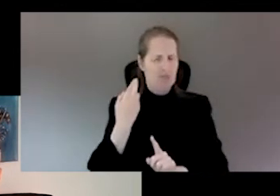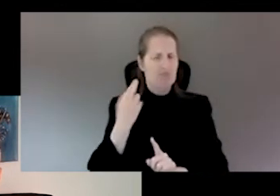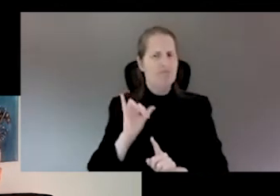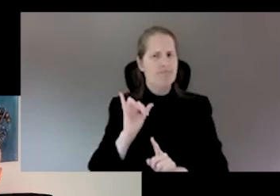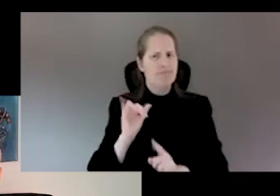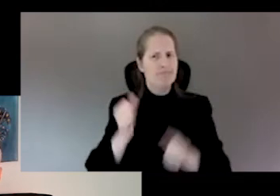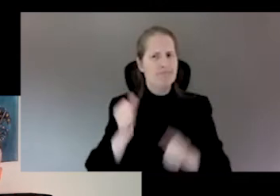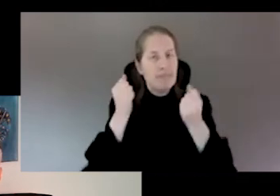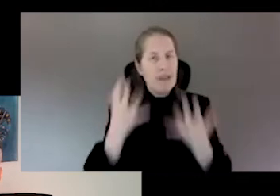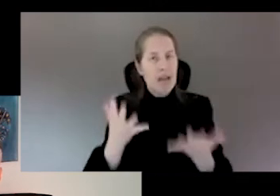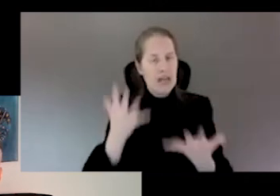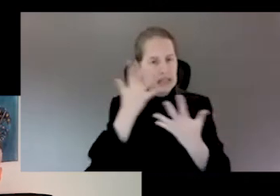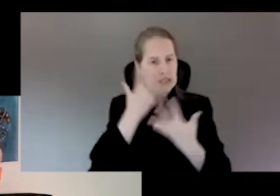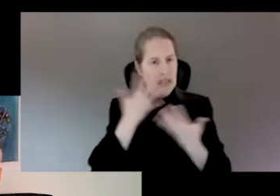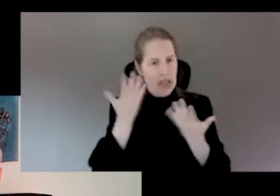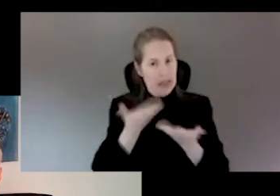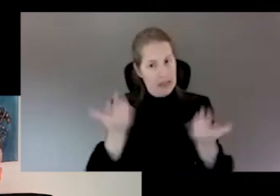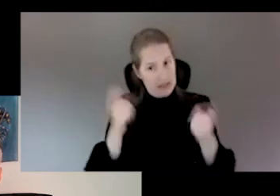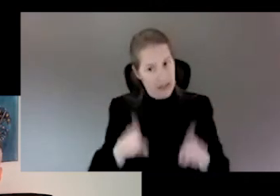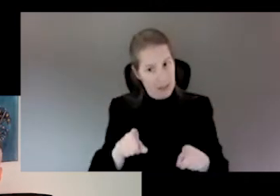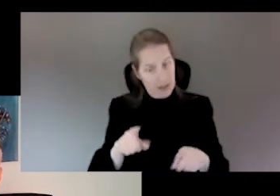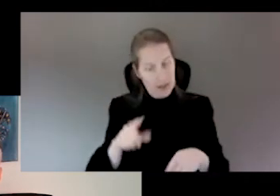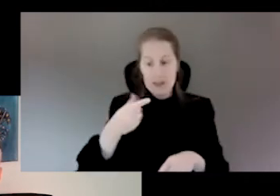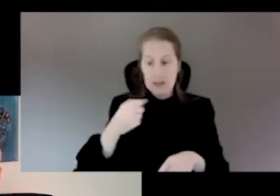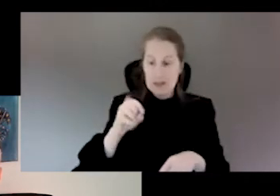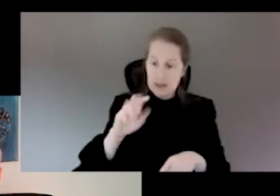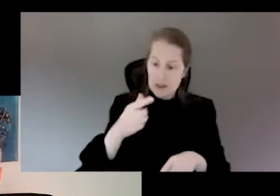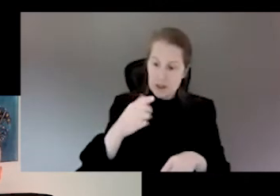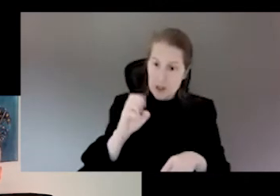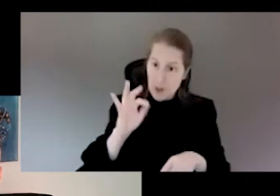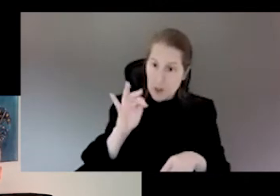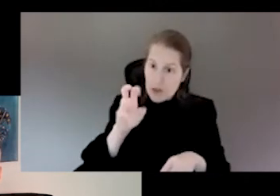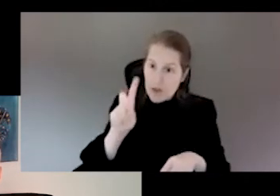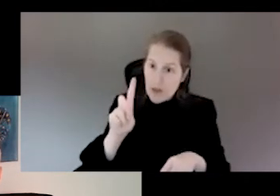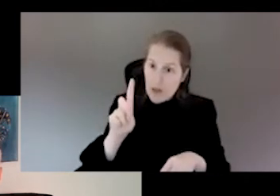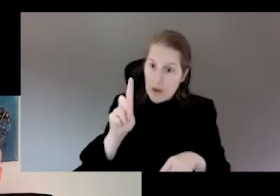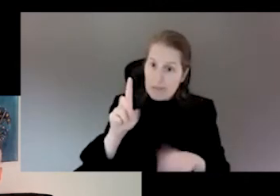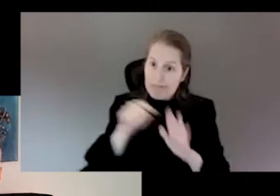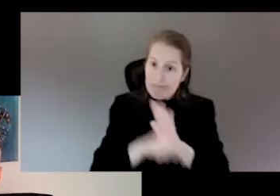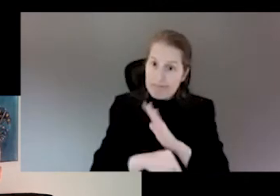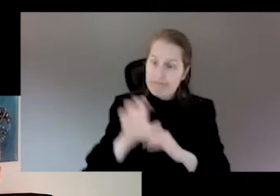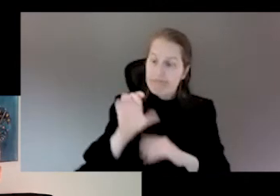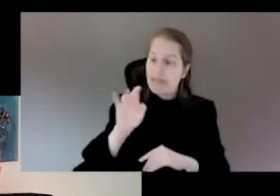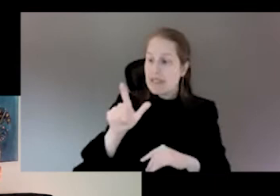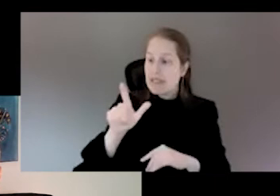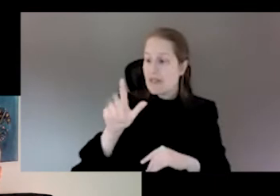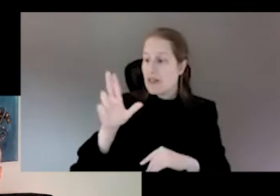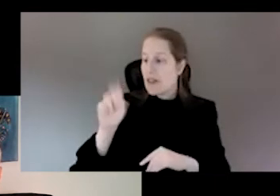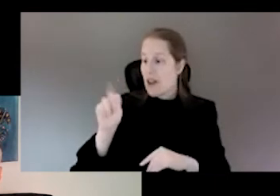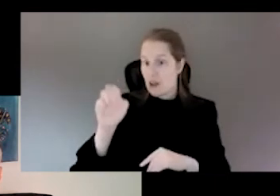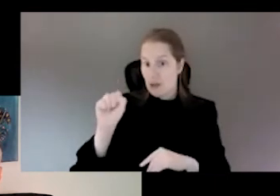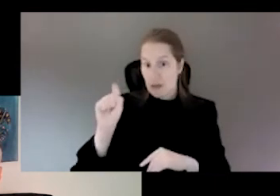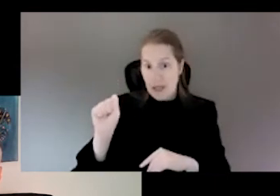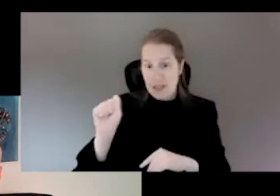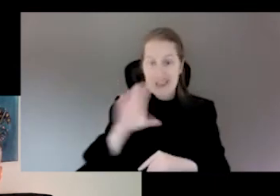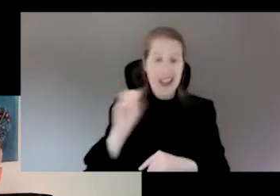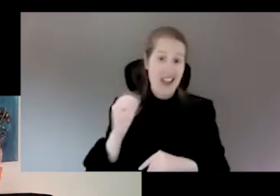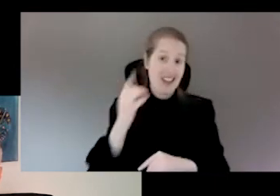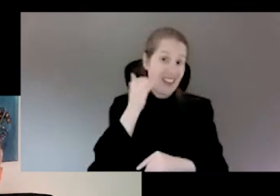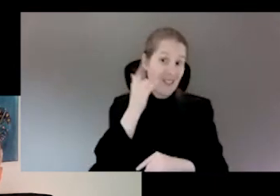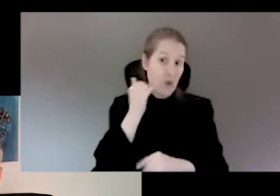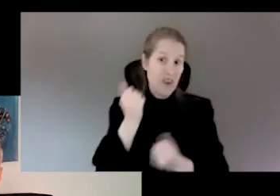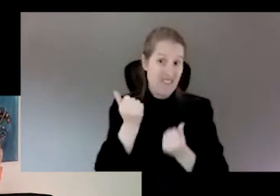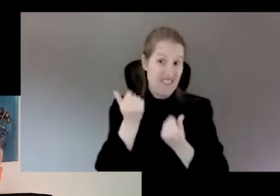year around George Floyd, civil unrest, and then for us in California, the wildfires. And how do you